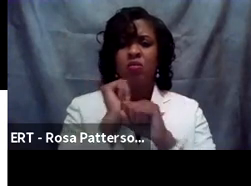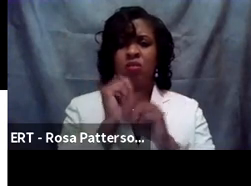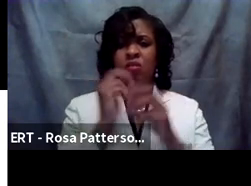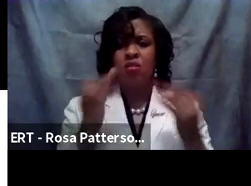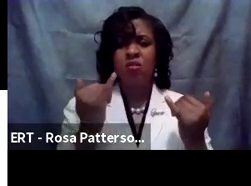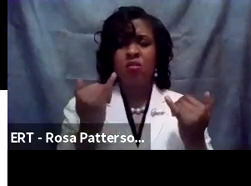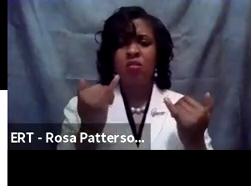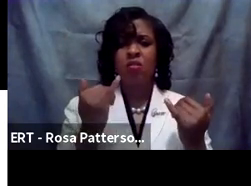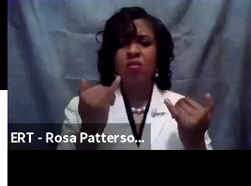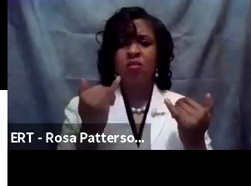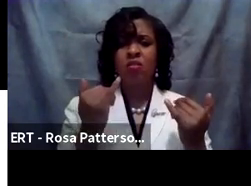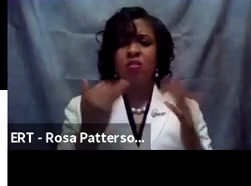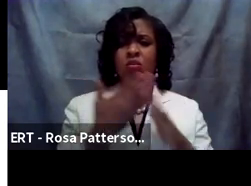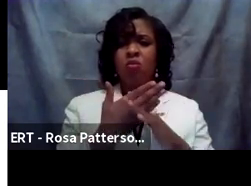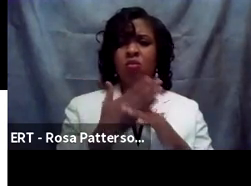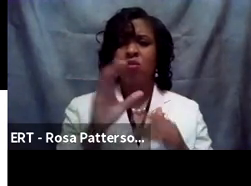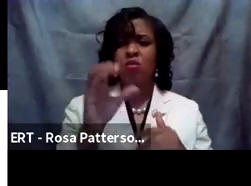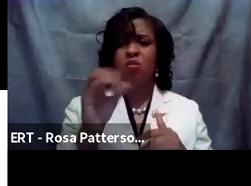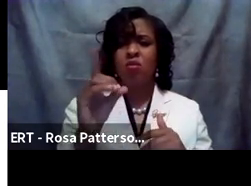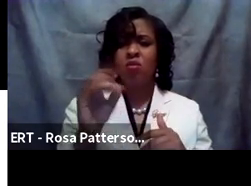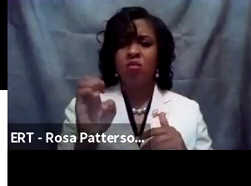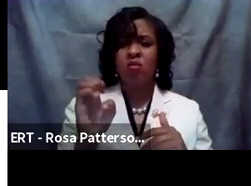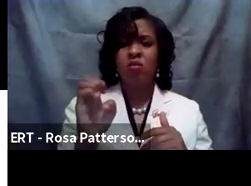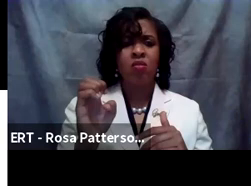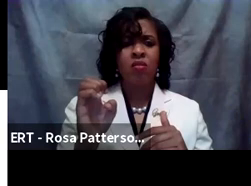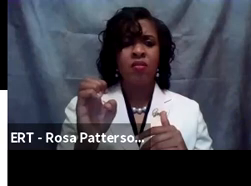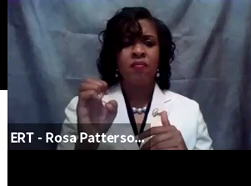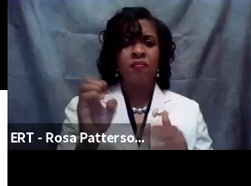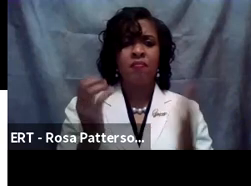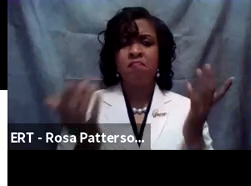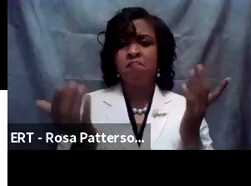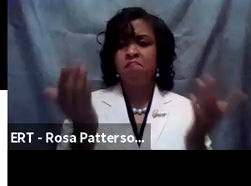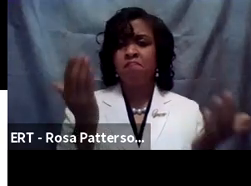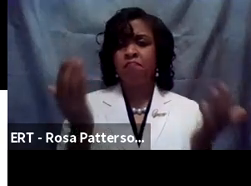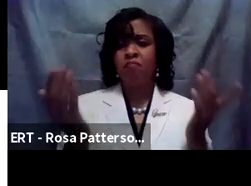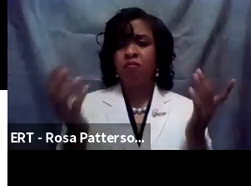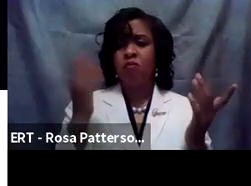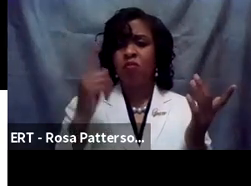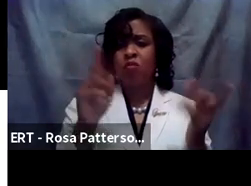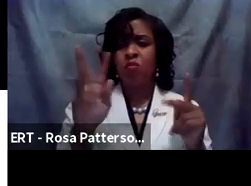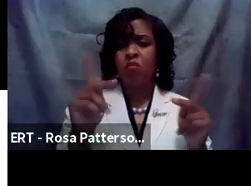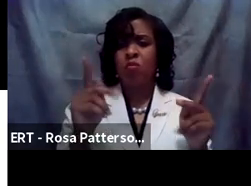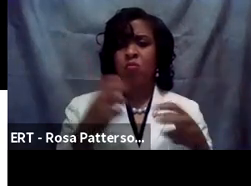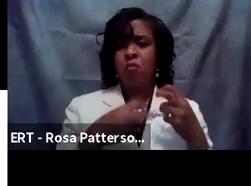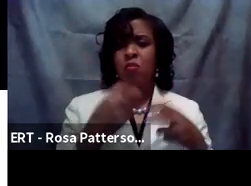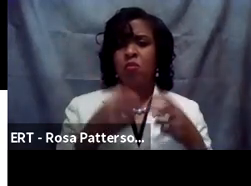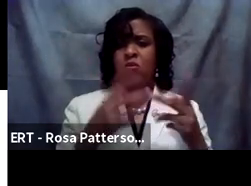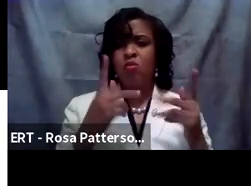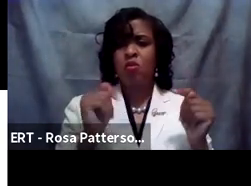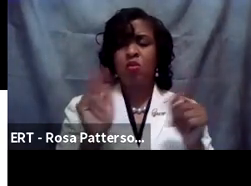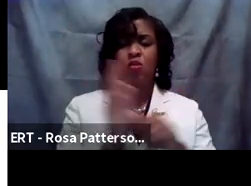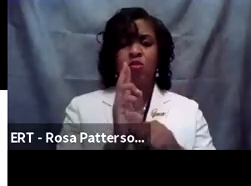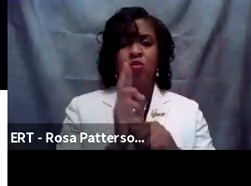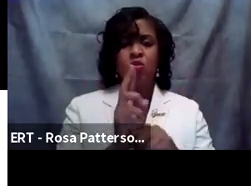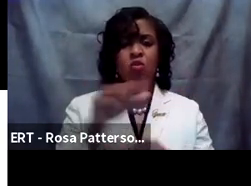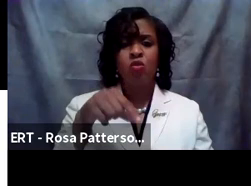I got it through the code. Okay. So maybe for those having issues, if you can try using the